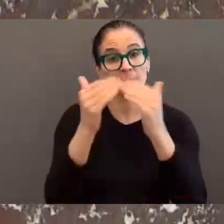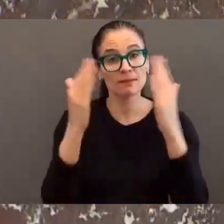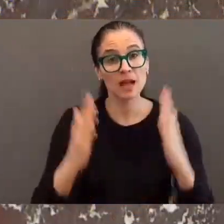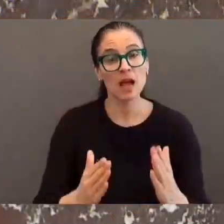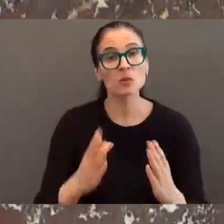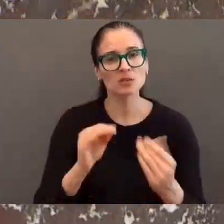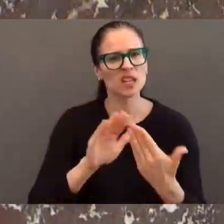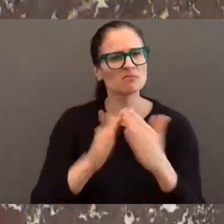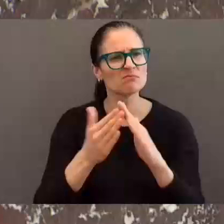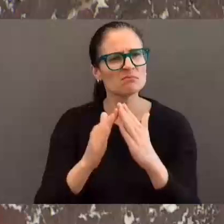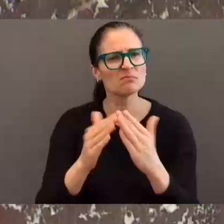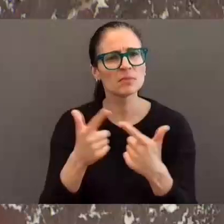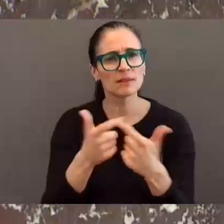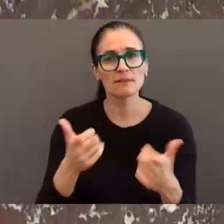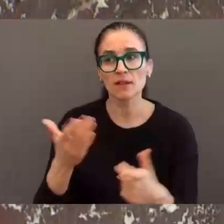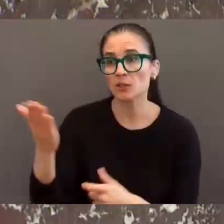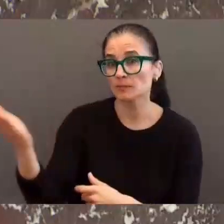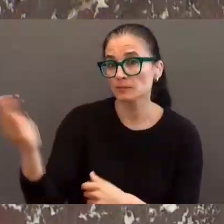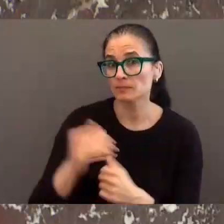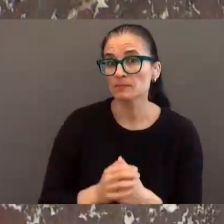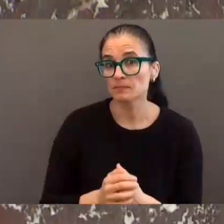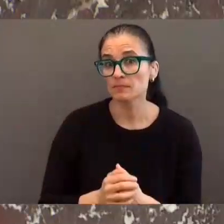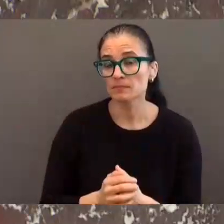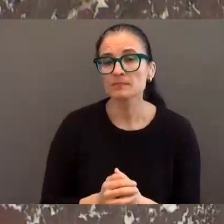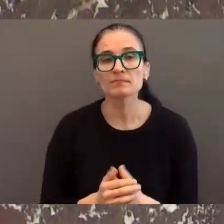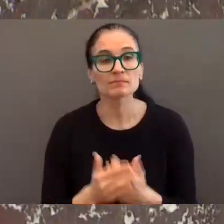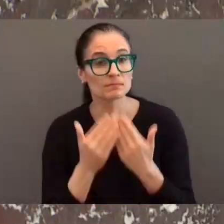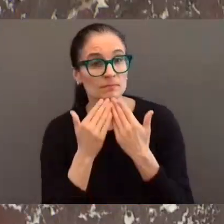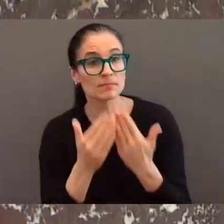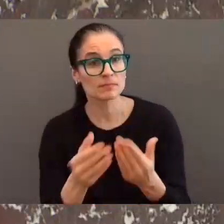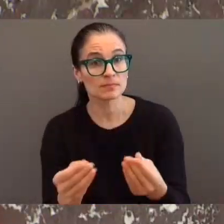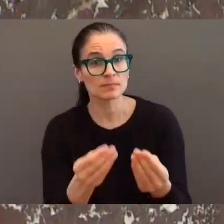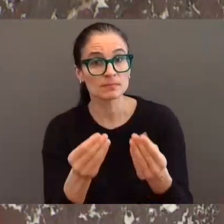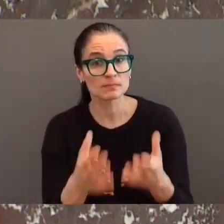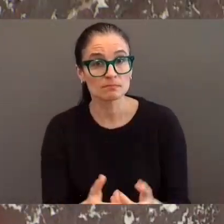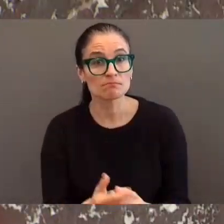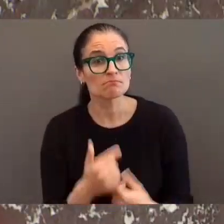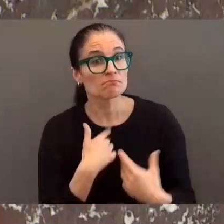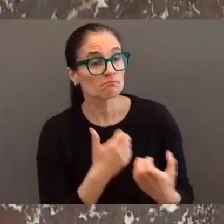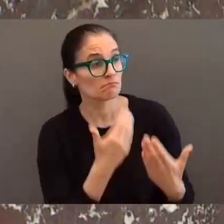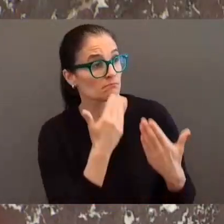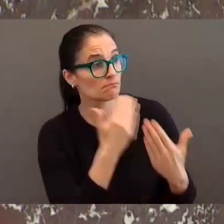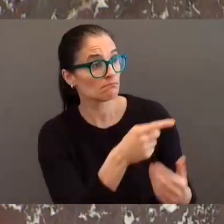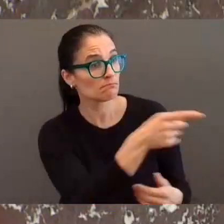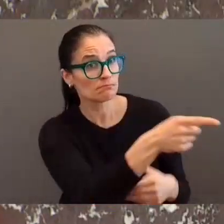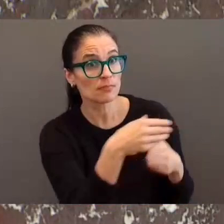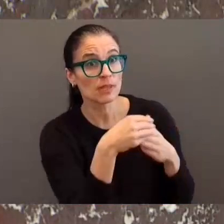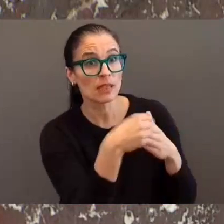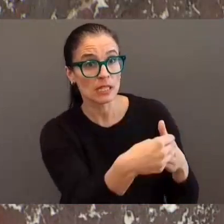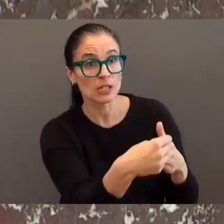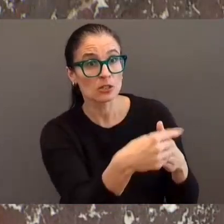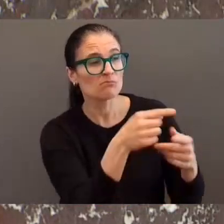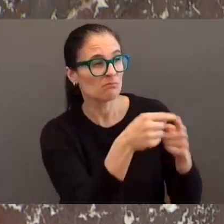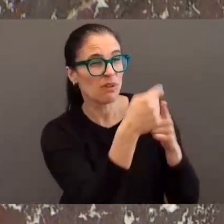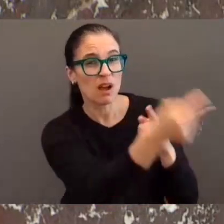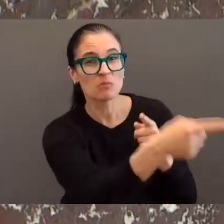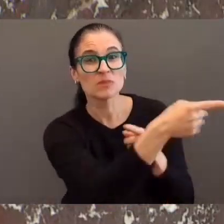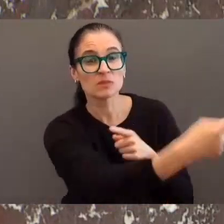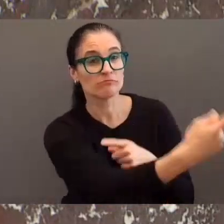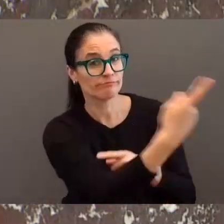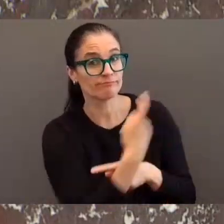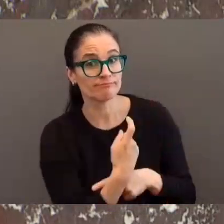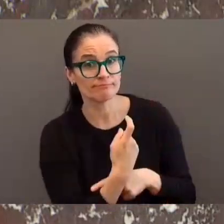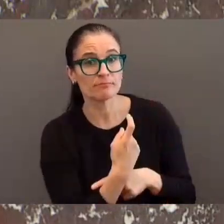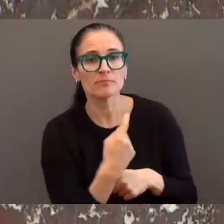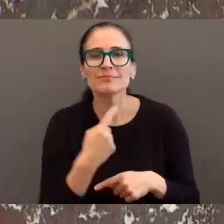Thank you, Honourable Speaker. I want to thank the Leader of the Official Opposition for his question. We know that when communities have challenges and when